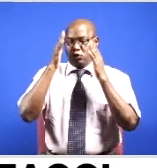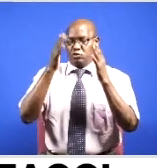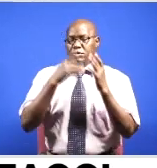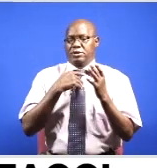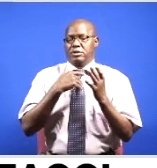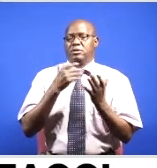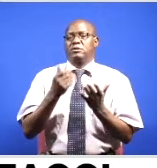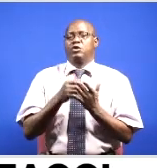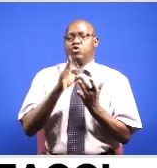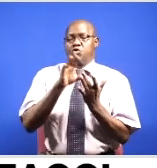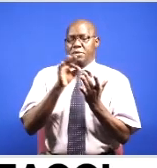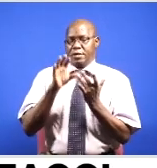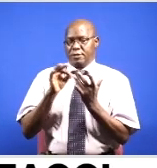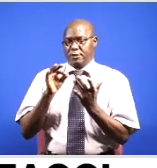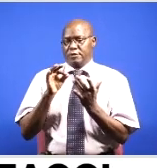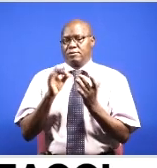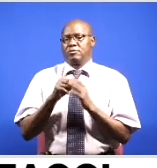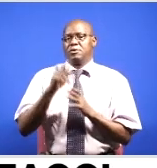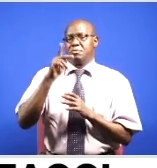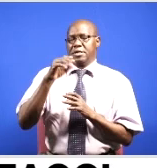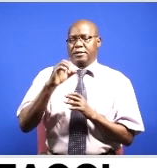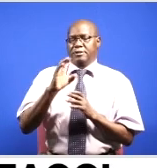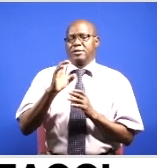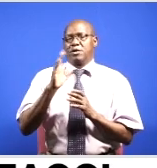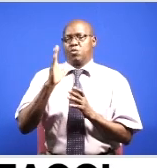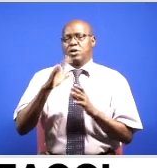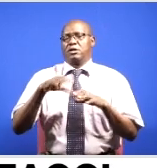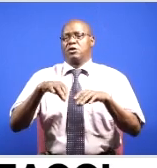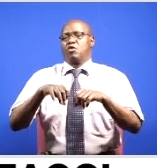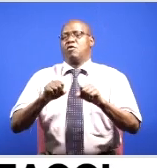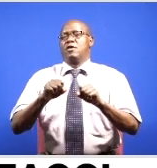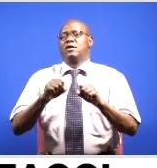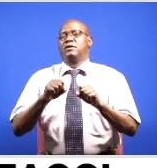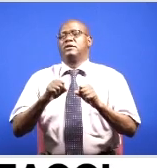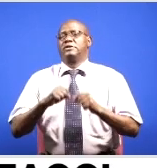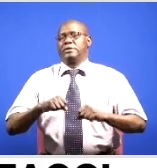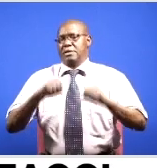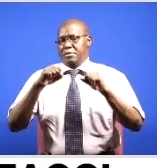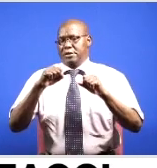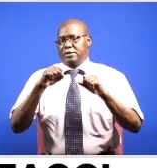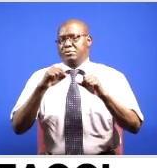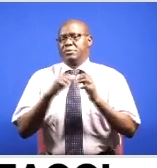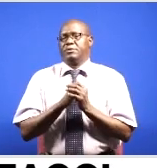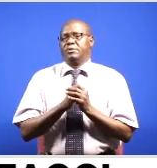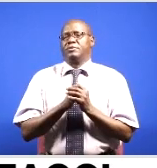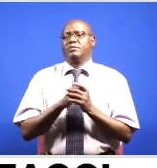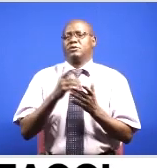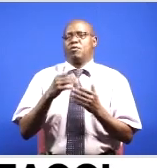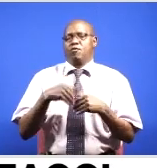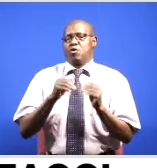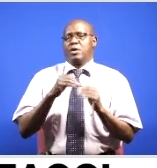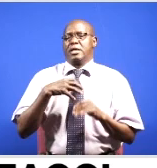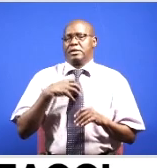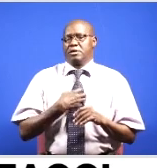recommendation of the Public Service Commission PSC, will take over the chairmanship of the Integrity and Anti-Graft Agency following the retirement